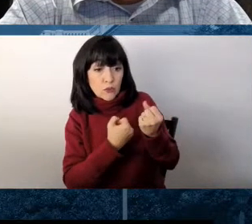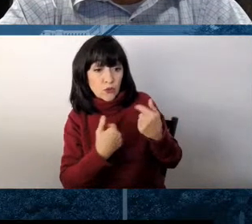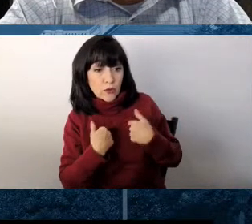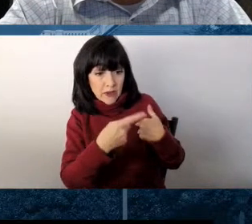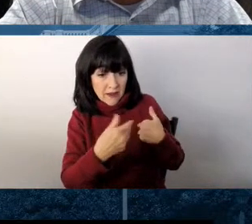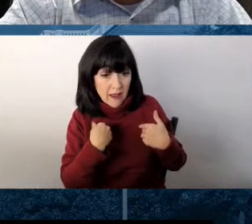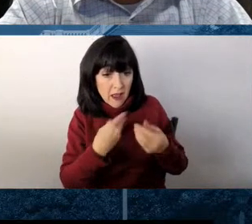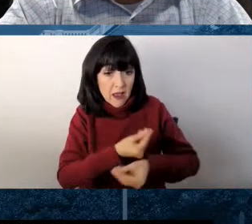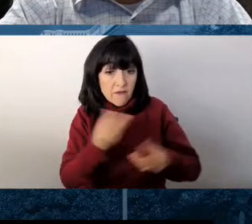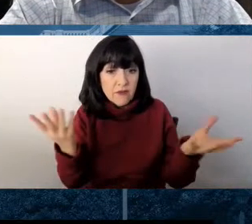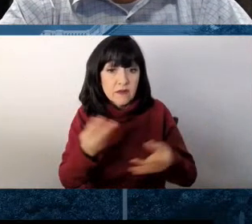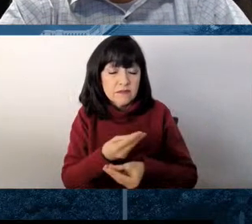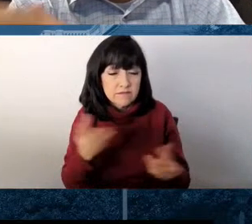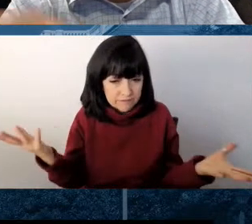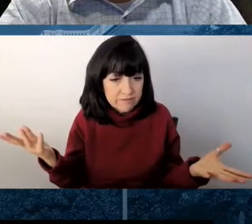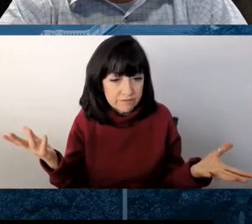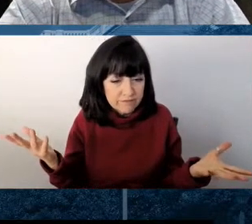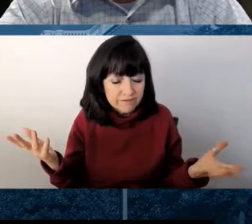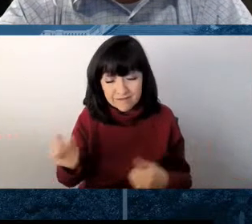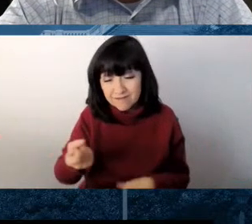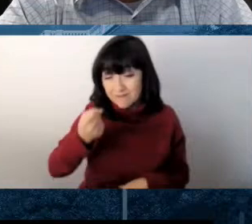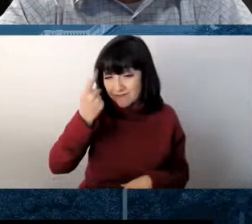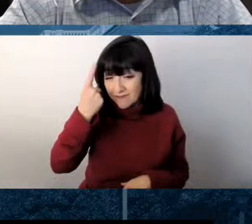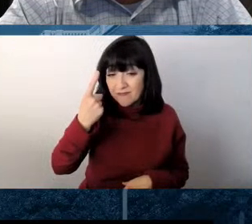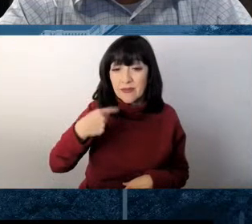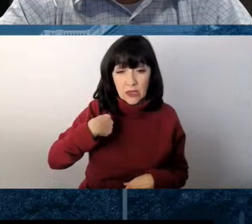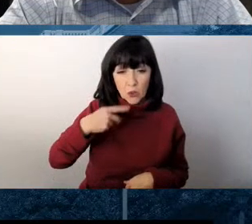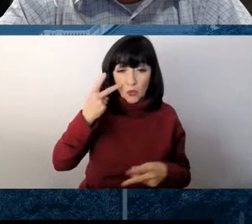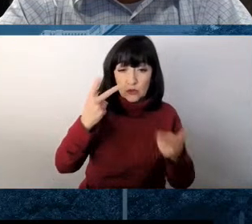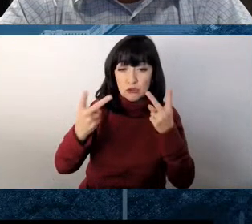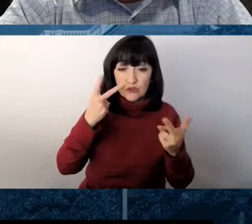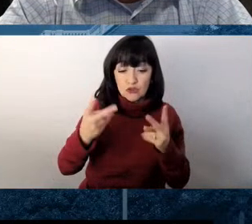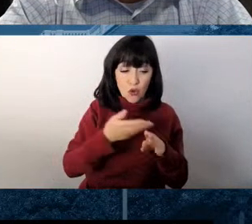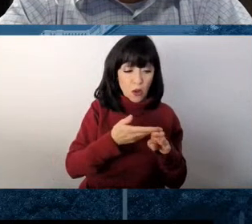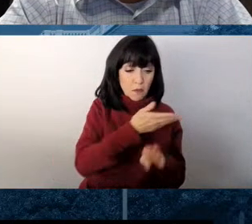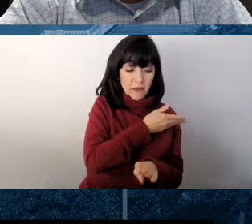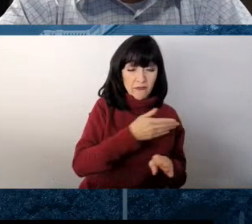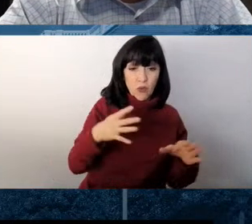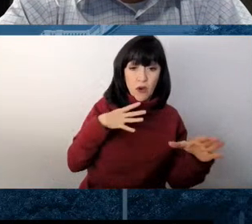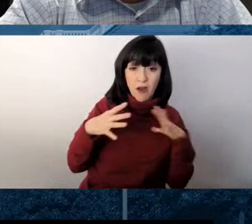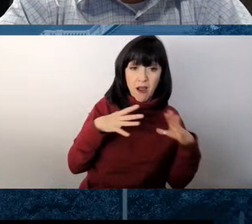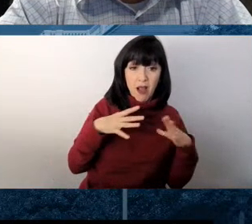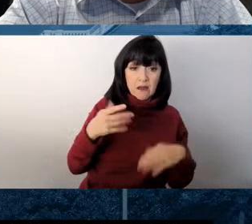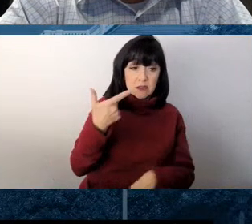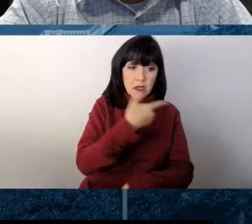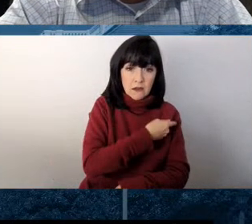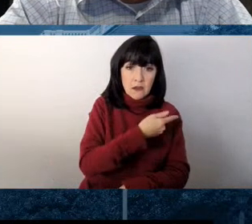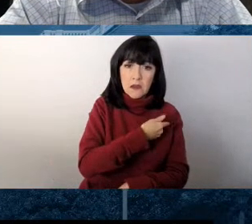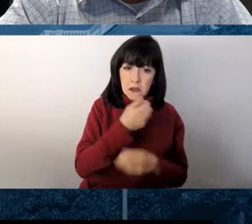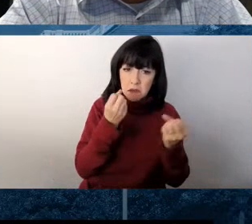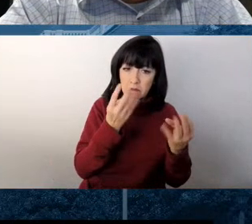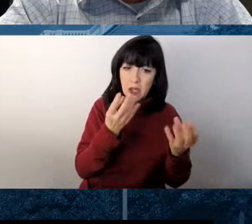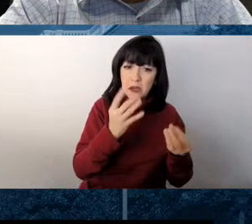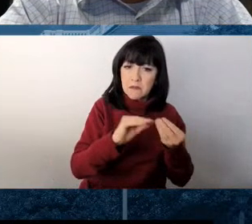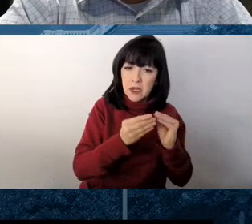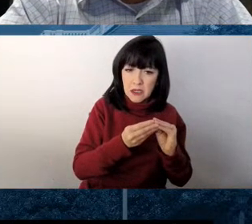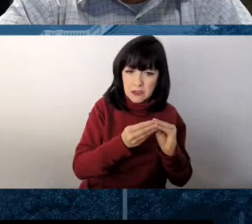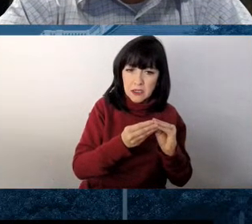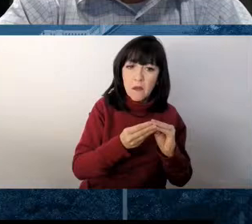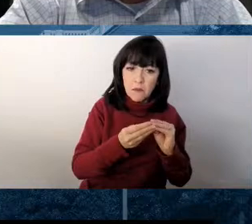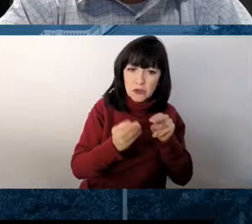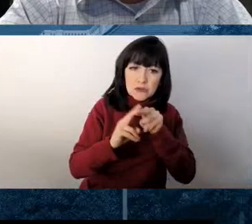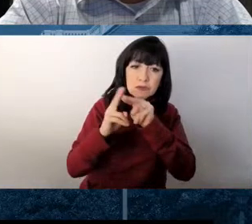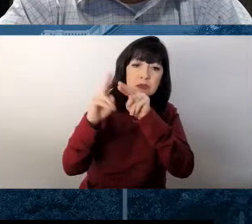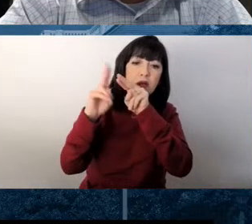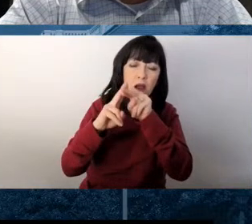until the holidays, and then it plateaued a little bit, and now we're doing what we can to increase it. But this was something that, honestly. It